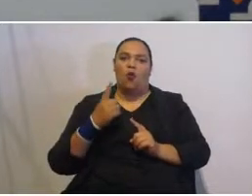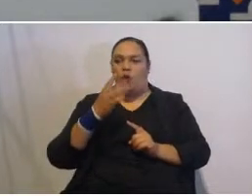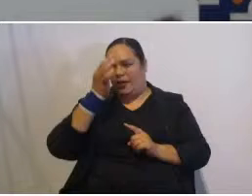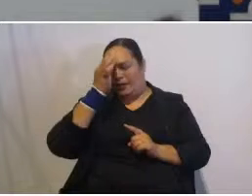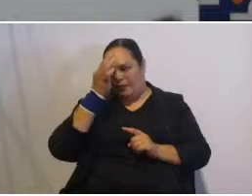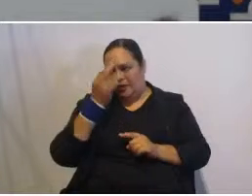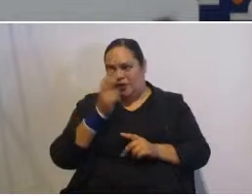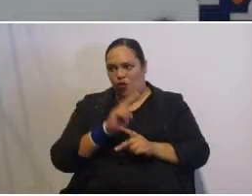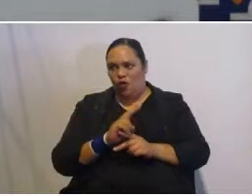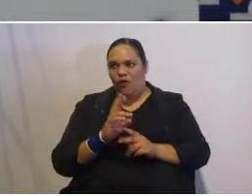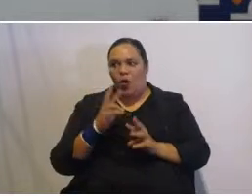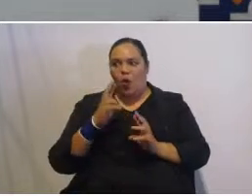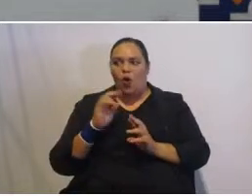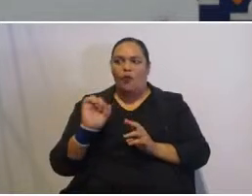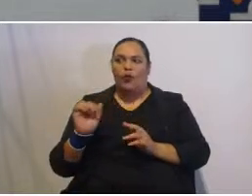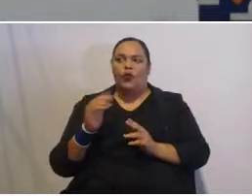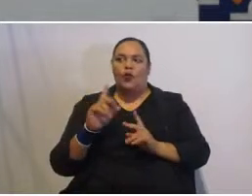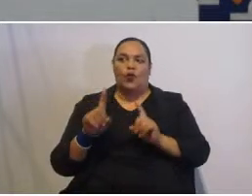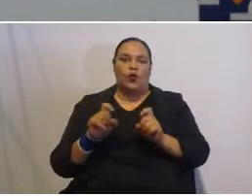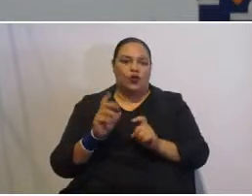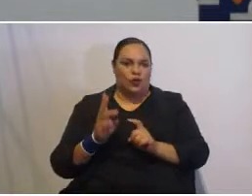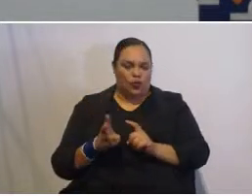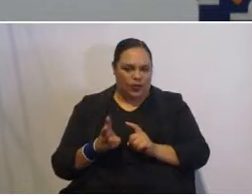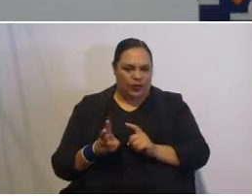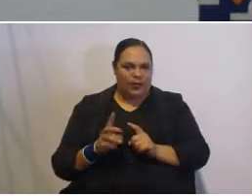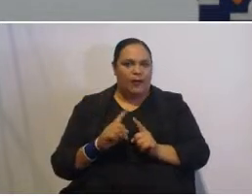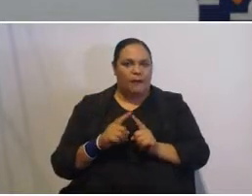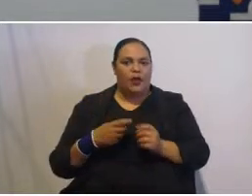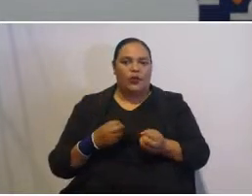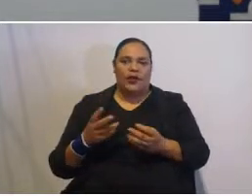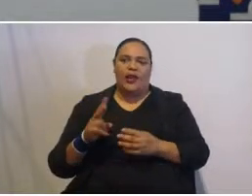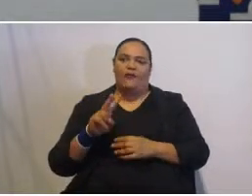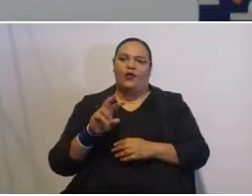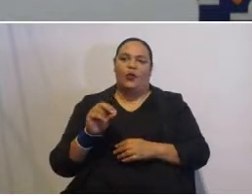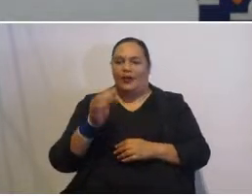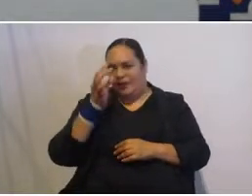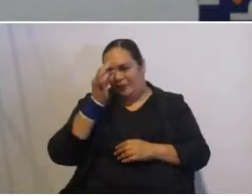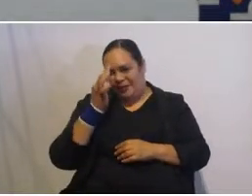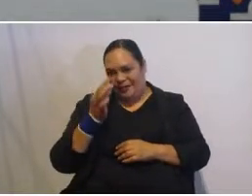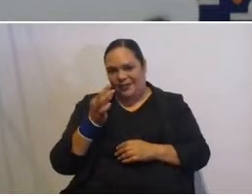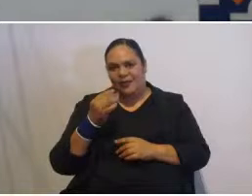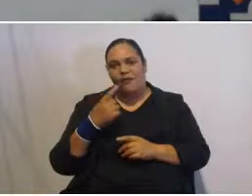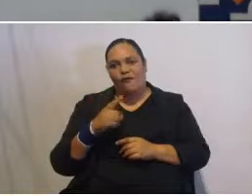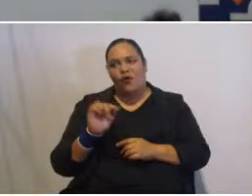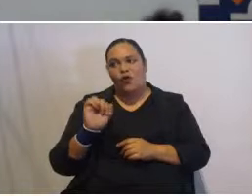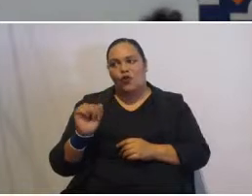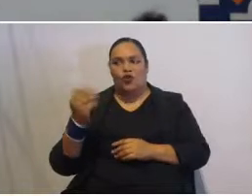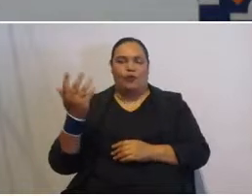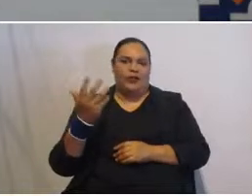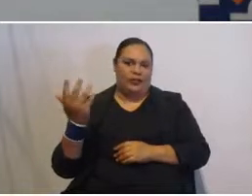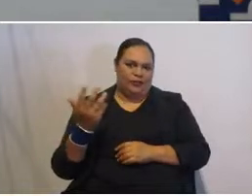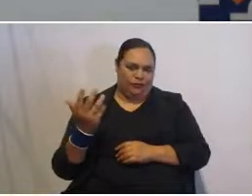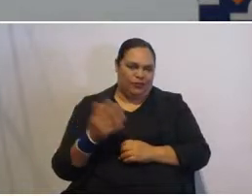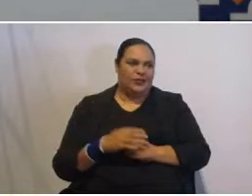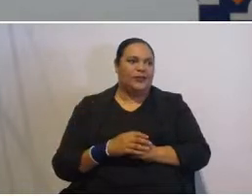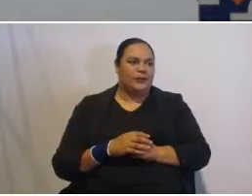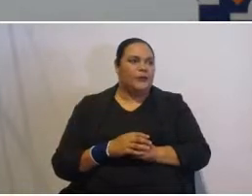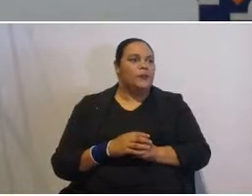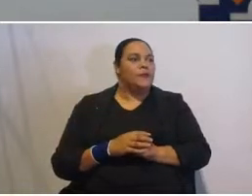minute, hoping that there will be questions. We granted you 20 minutes for your presentations.